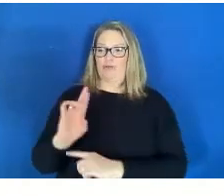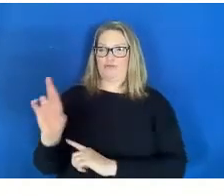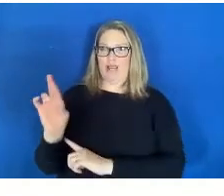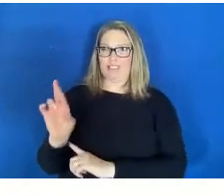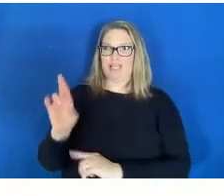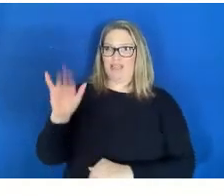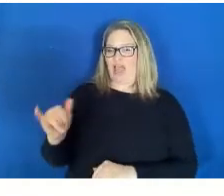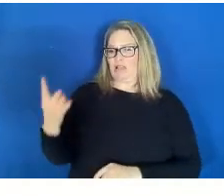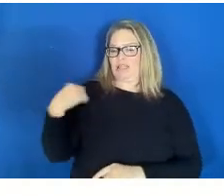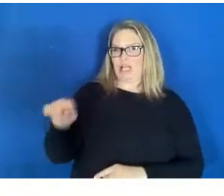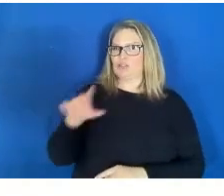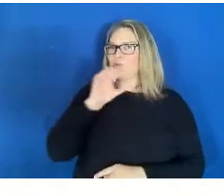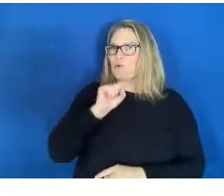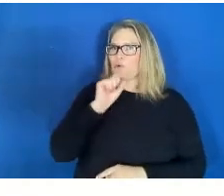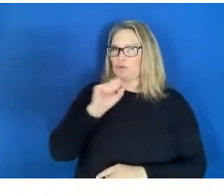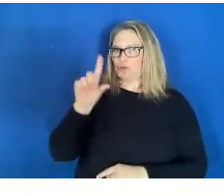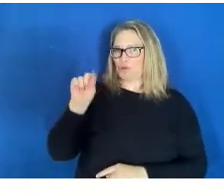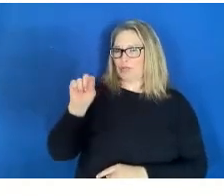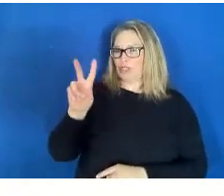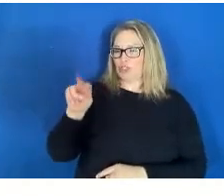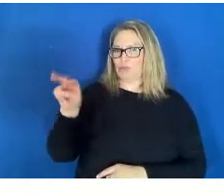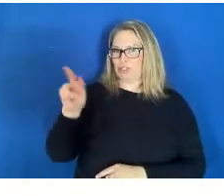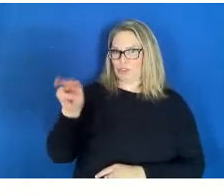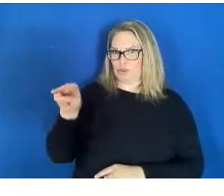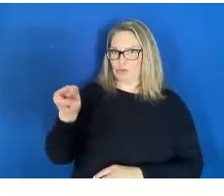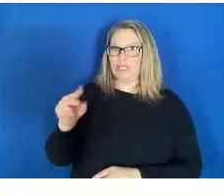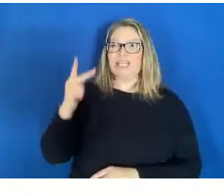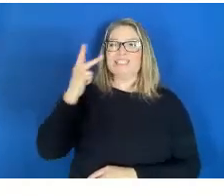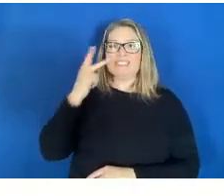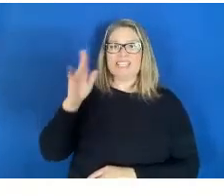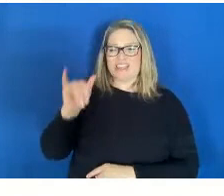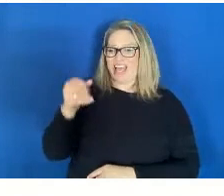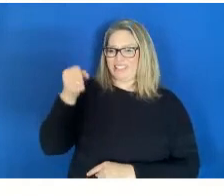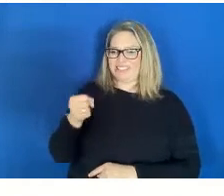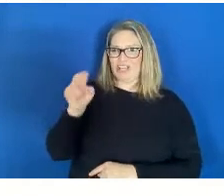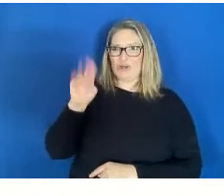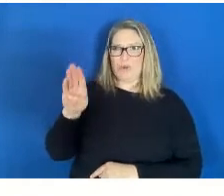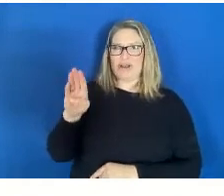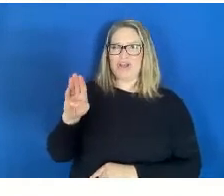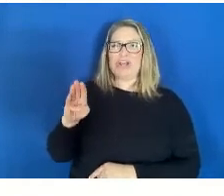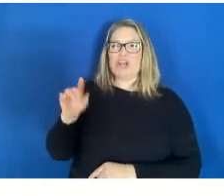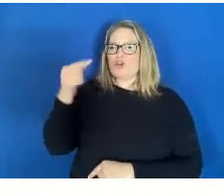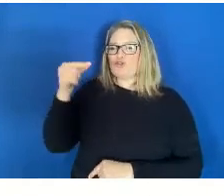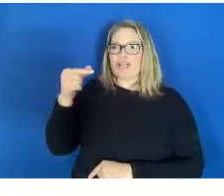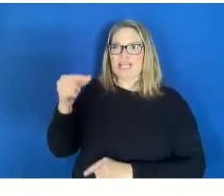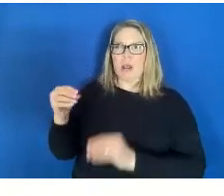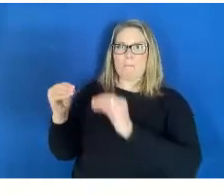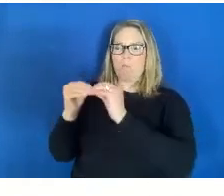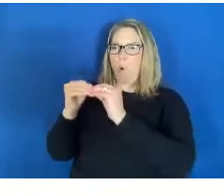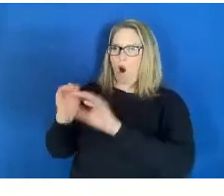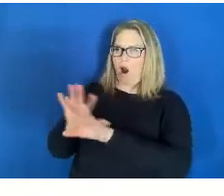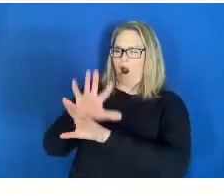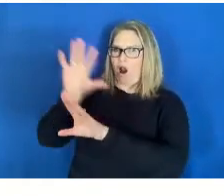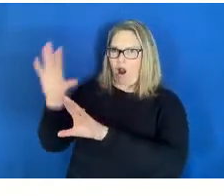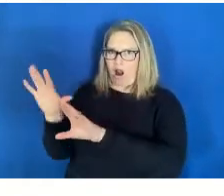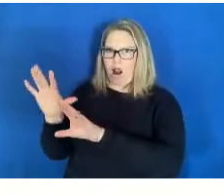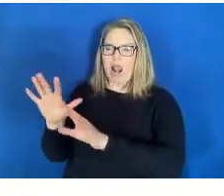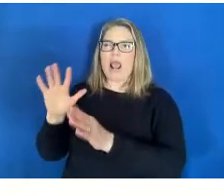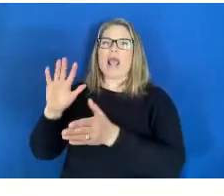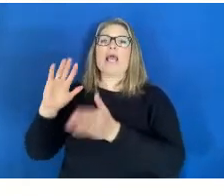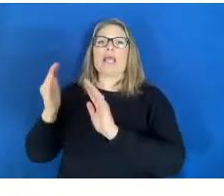2022. And you can see that in the southern part of New Brunswick, there's much more green area, which means less